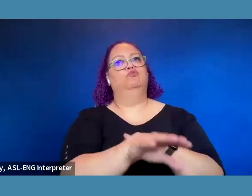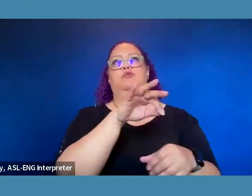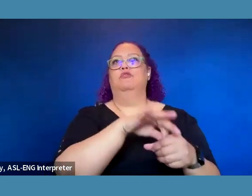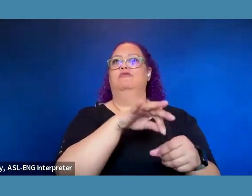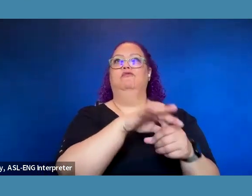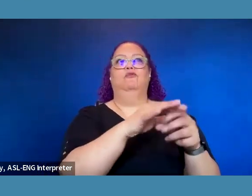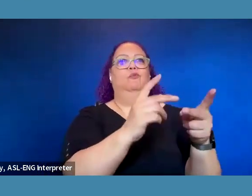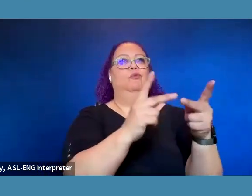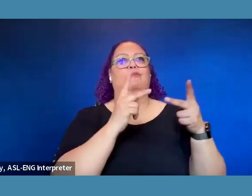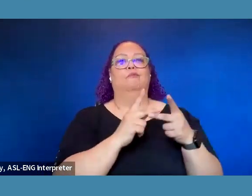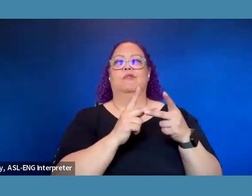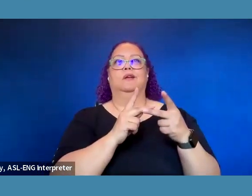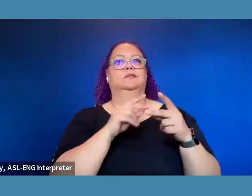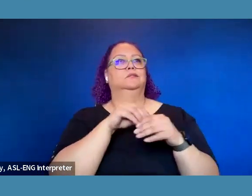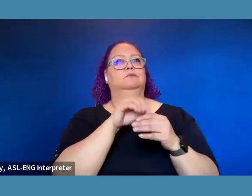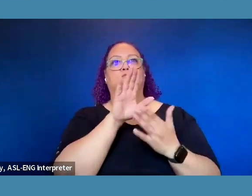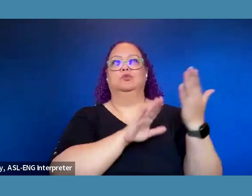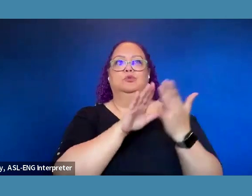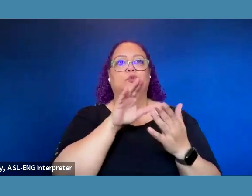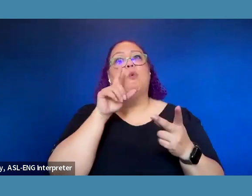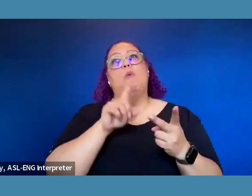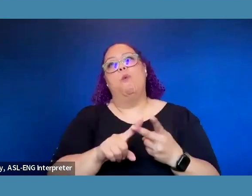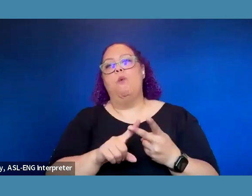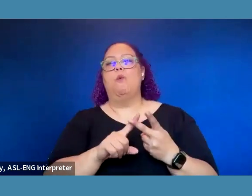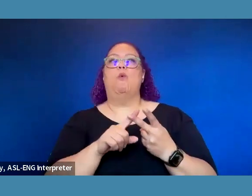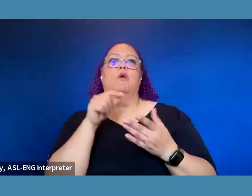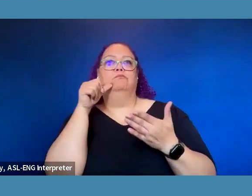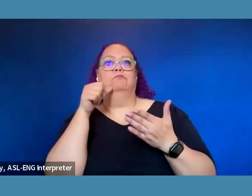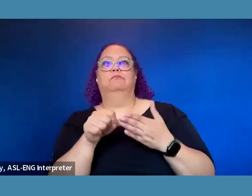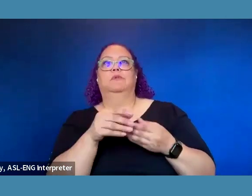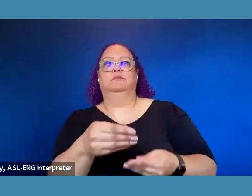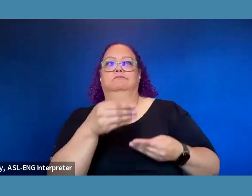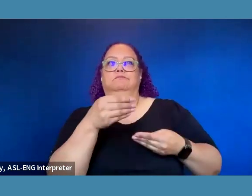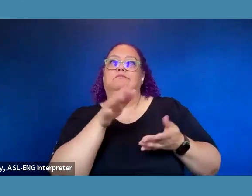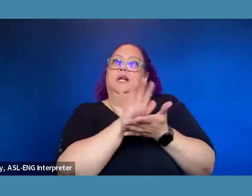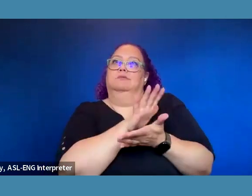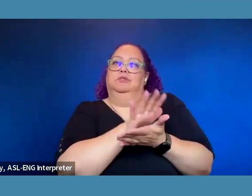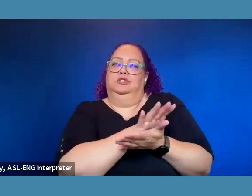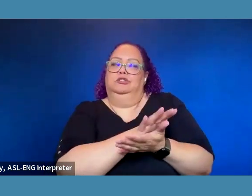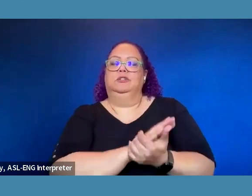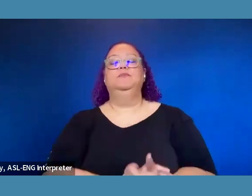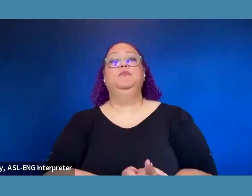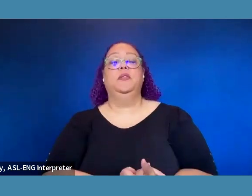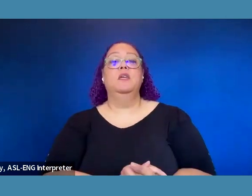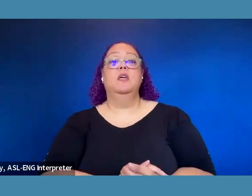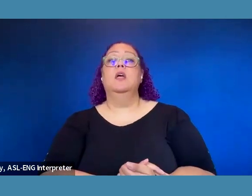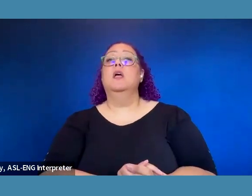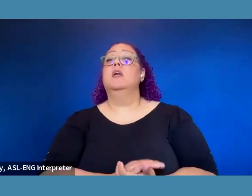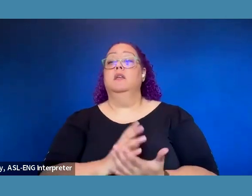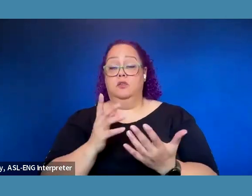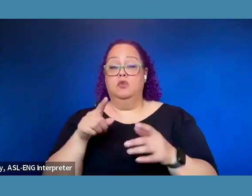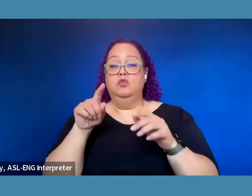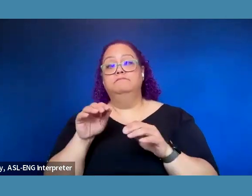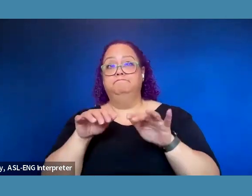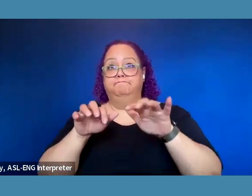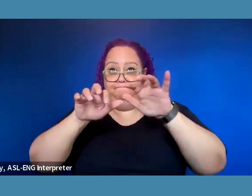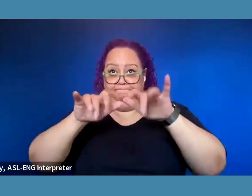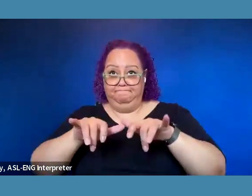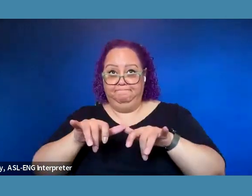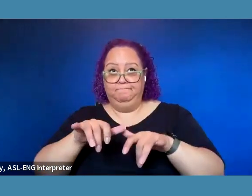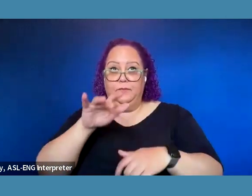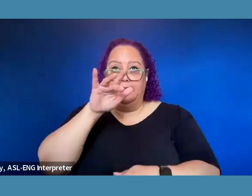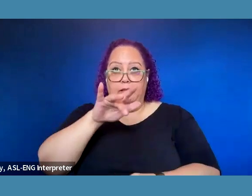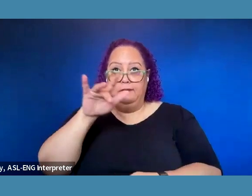in-person ballot. And you are able to then just fill that out using your